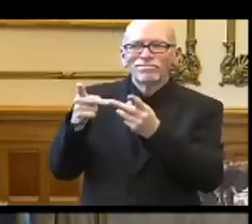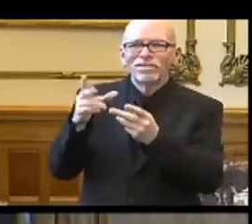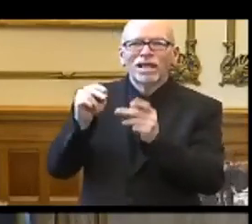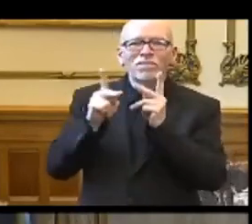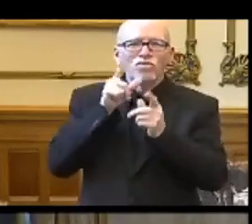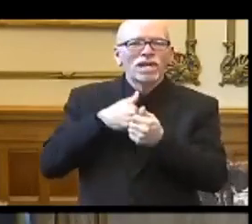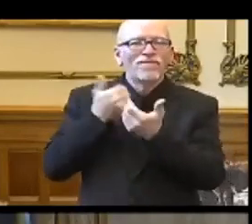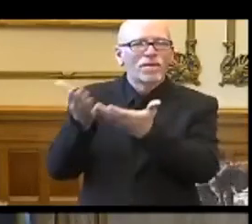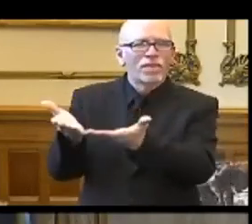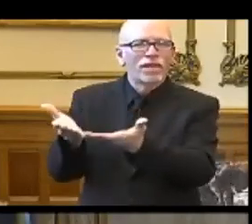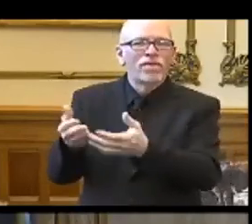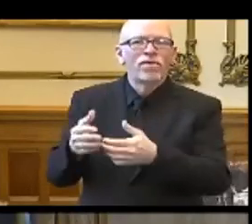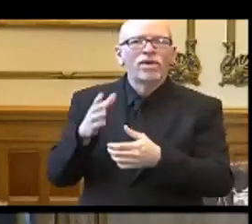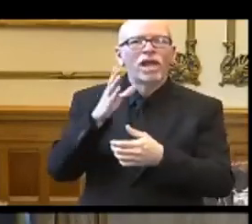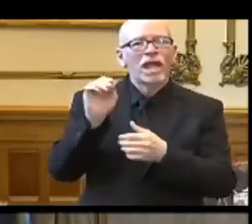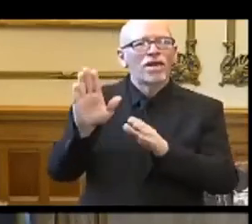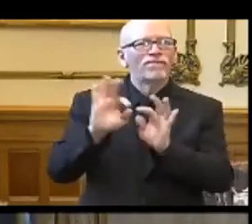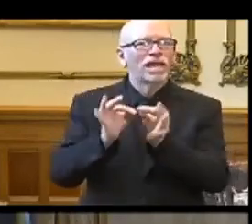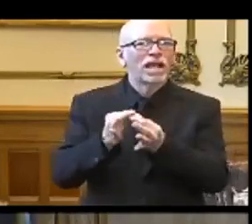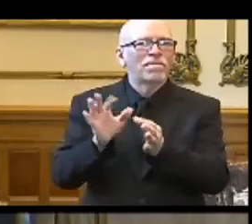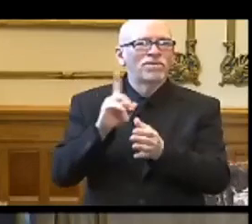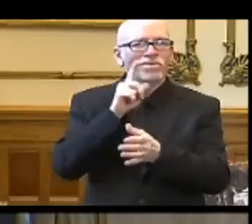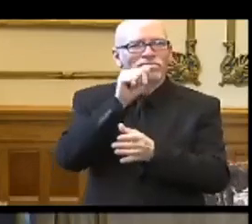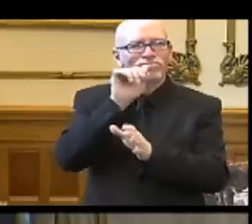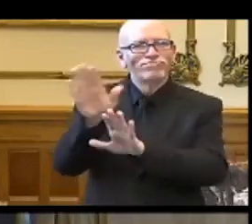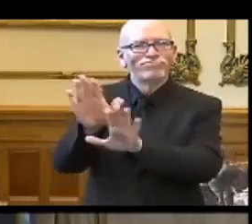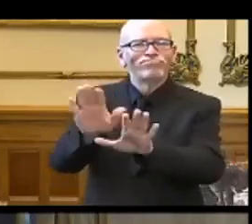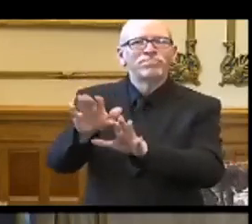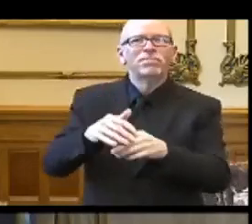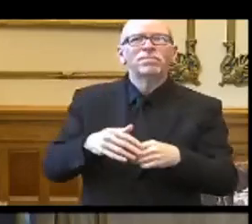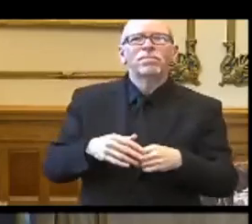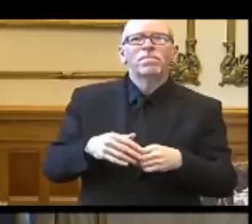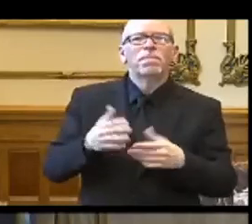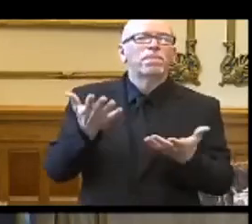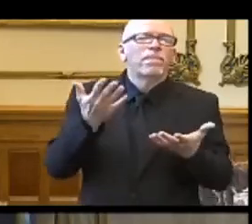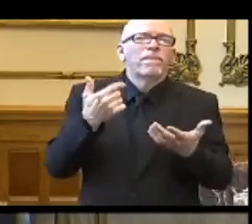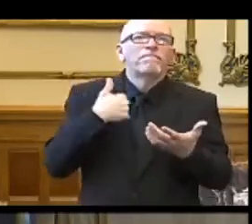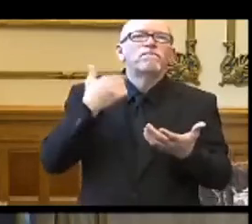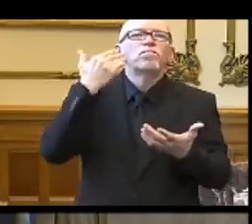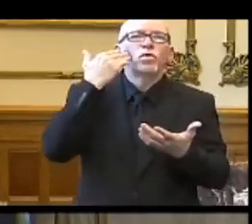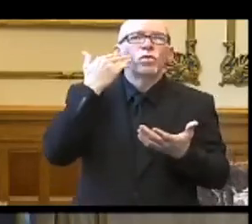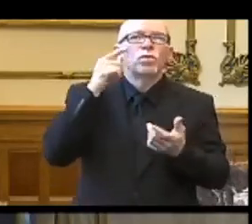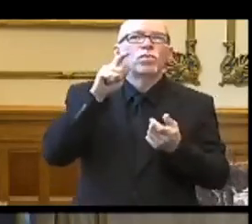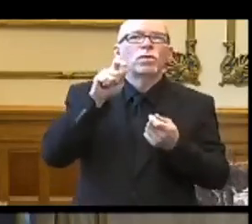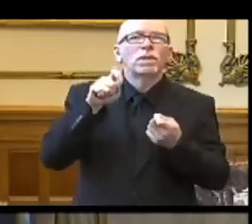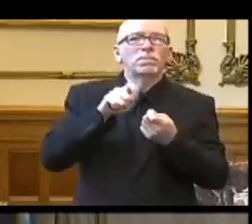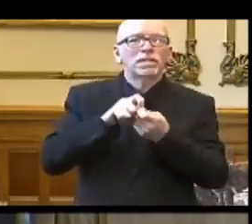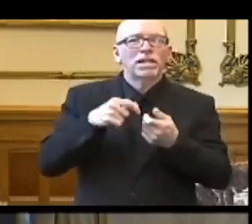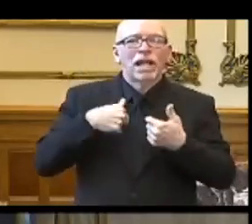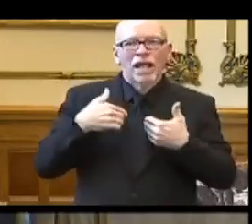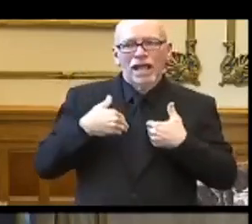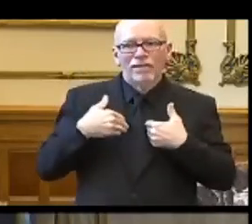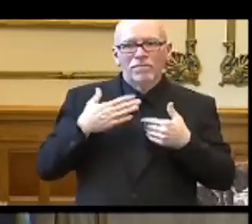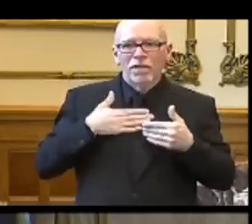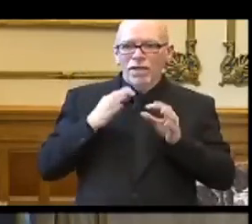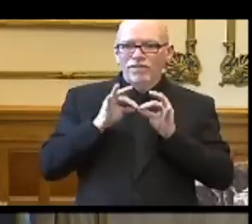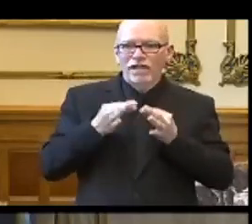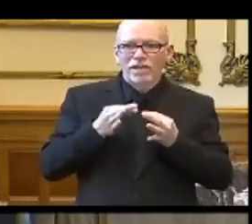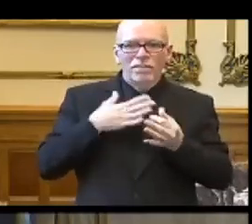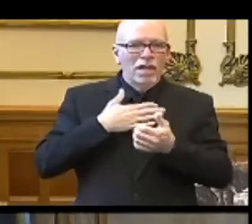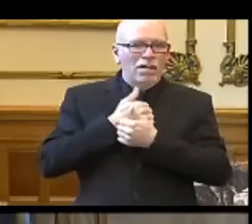live in the facility and their families. And I know specifically having a loved one that